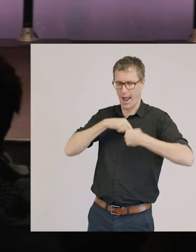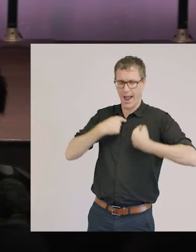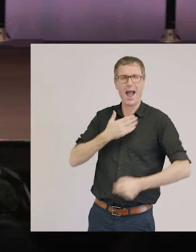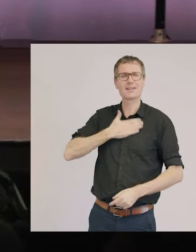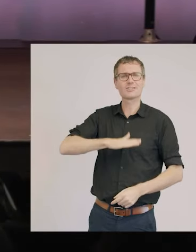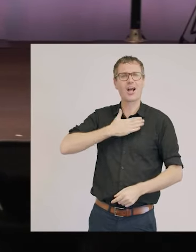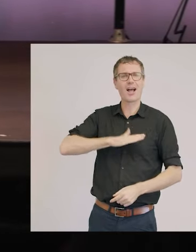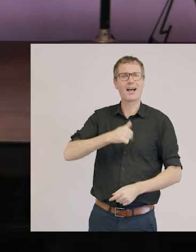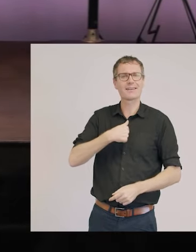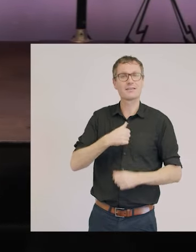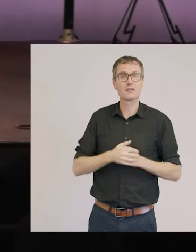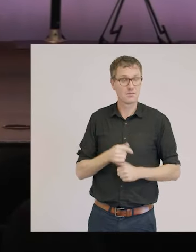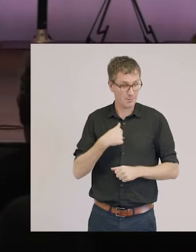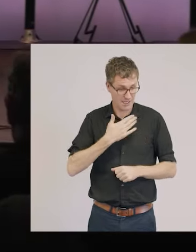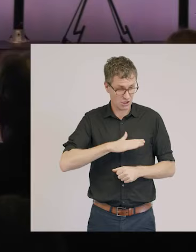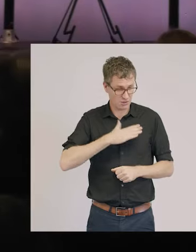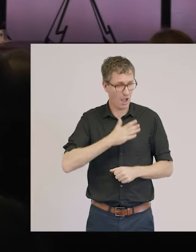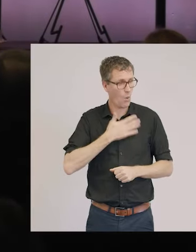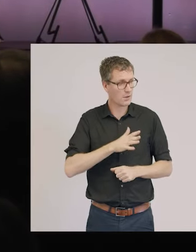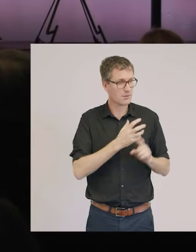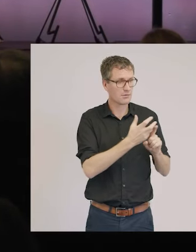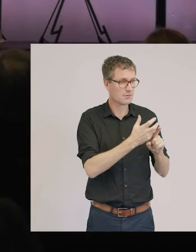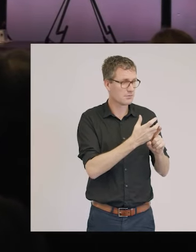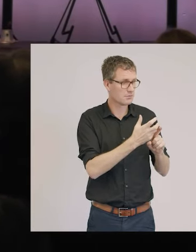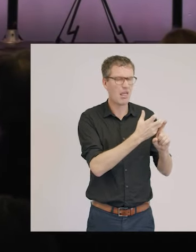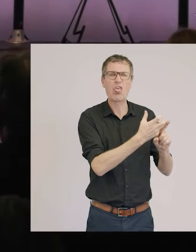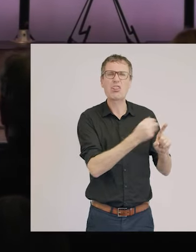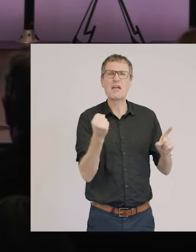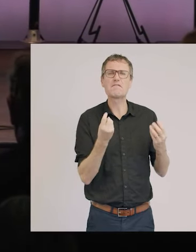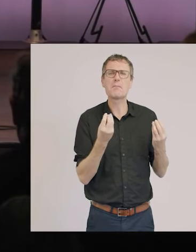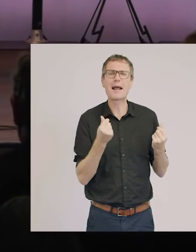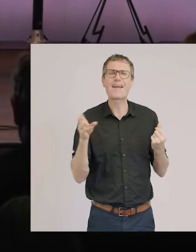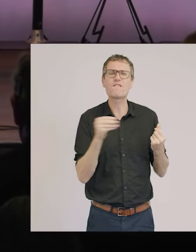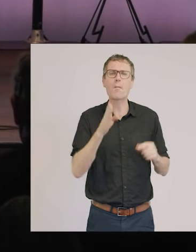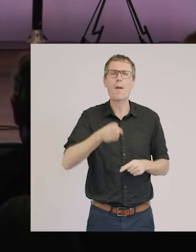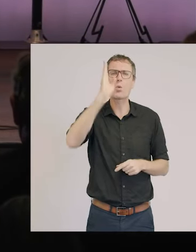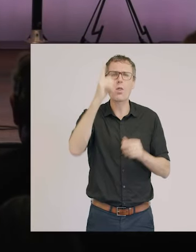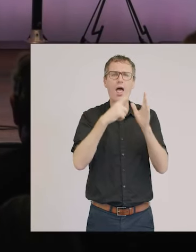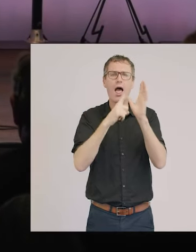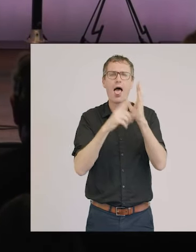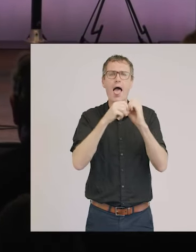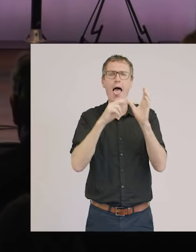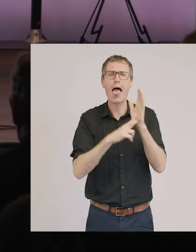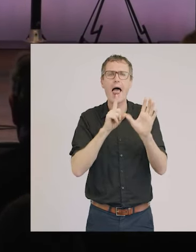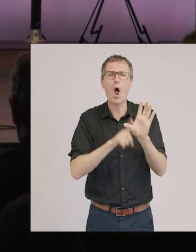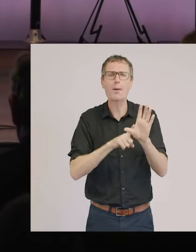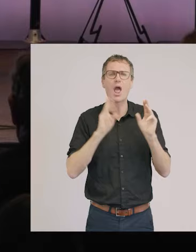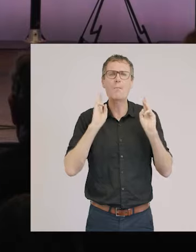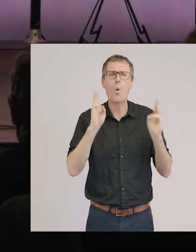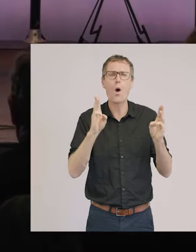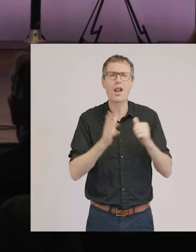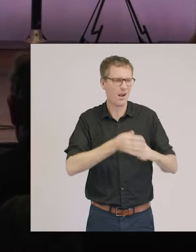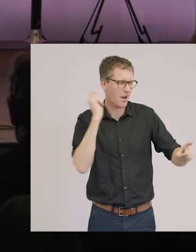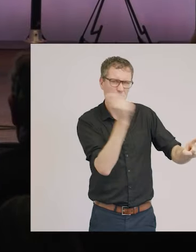will give you the desires of your heart. Oh, great. Well, my desire is, you know, to steal some money from, you know,